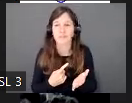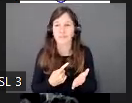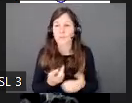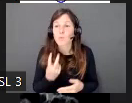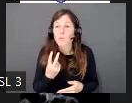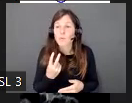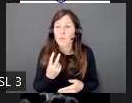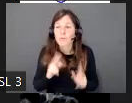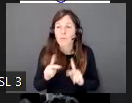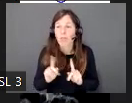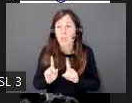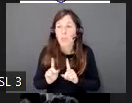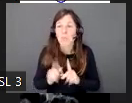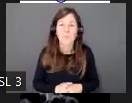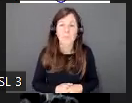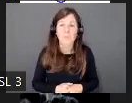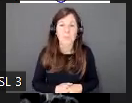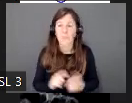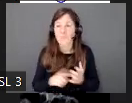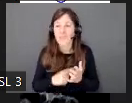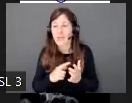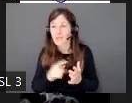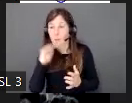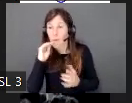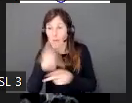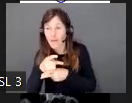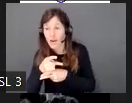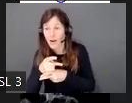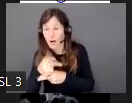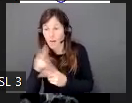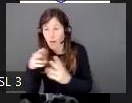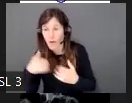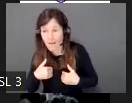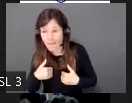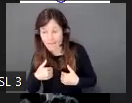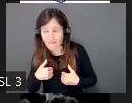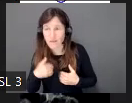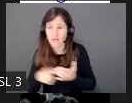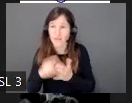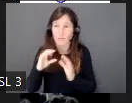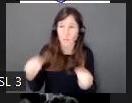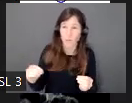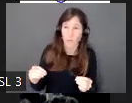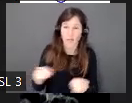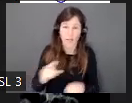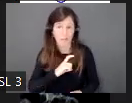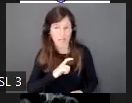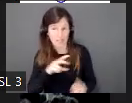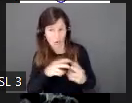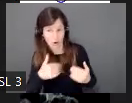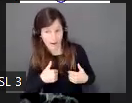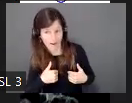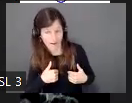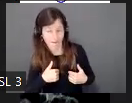people in the unit, sometimes with no home care partner, sometimes with no police officer partner. Every industry,